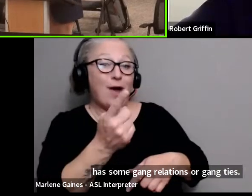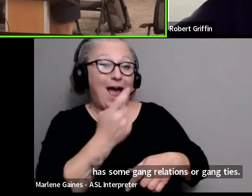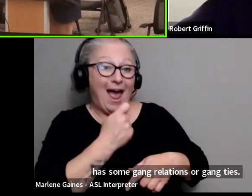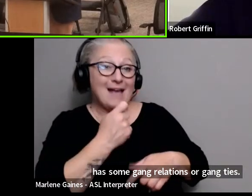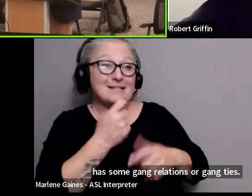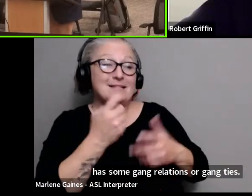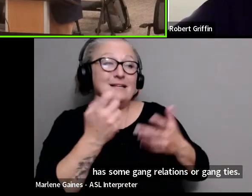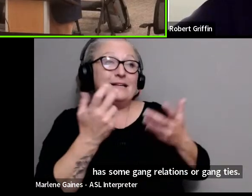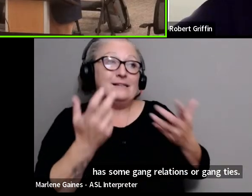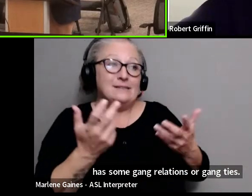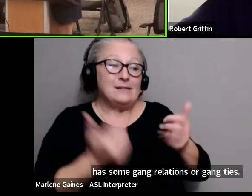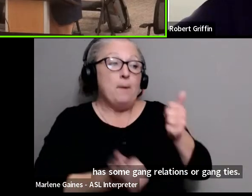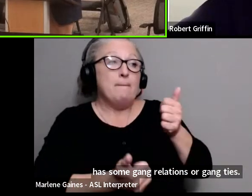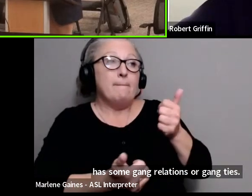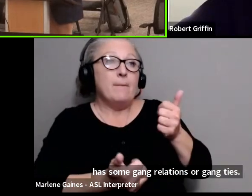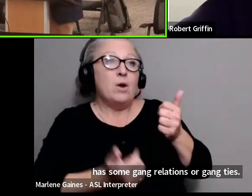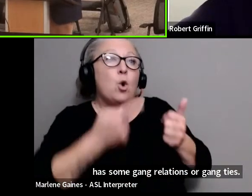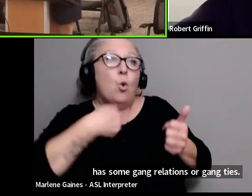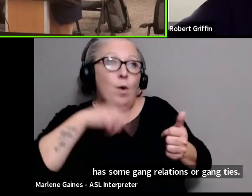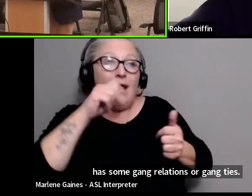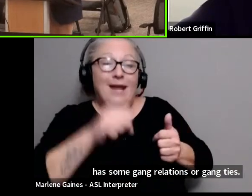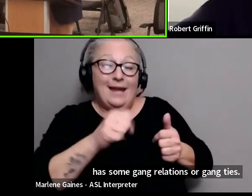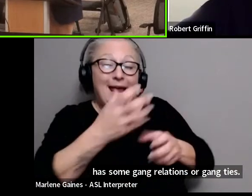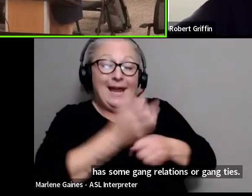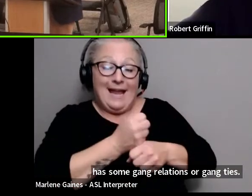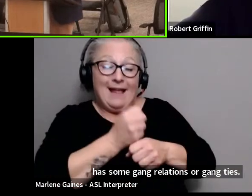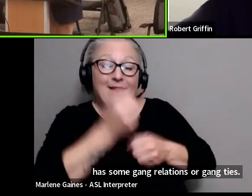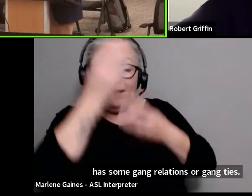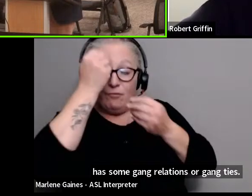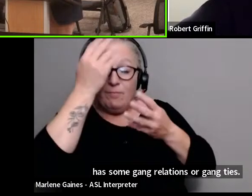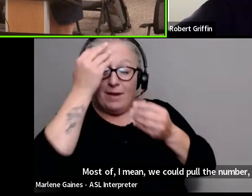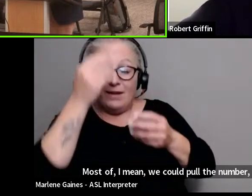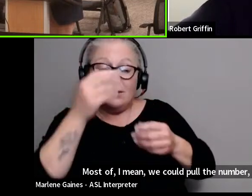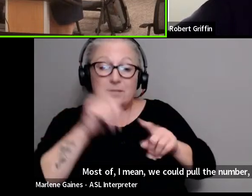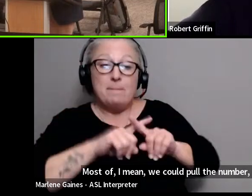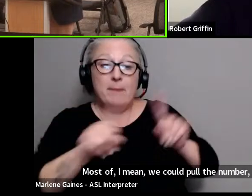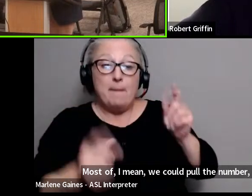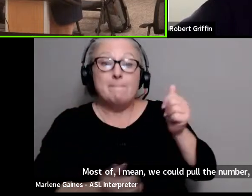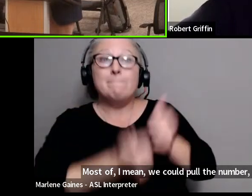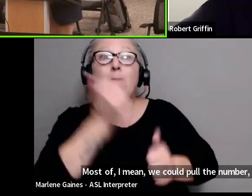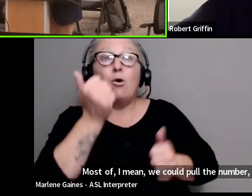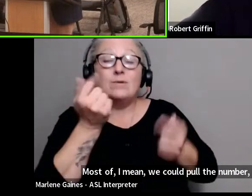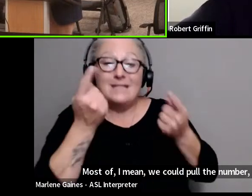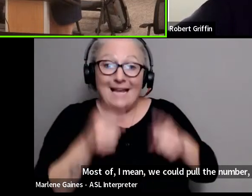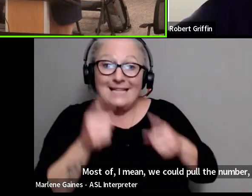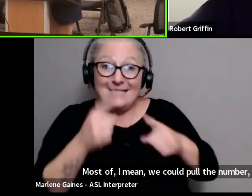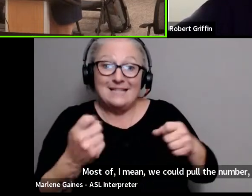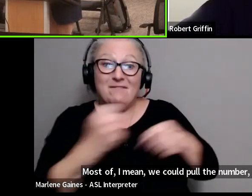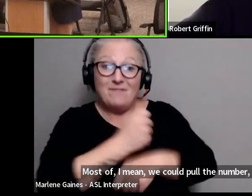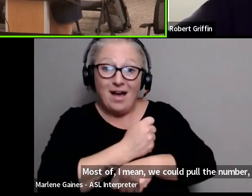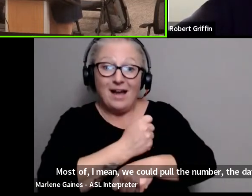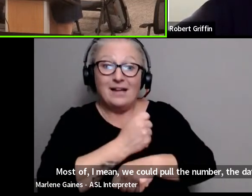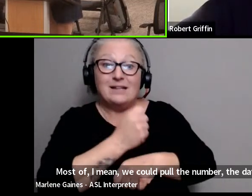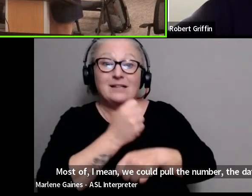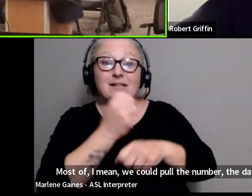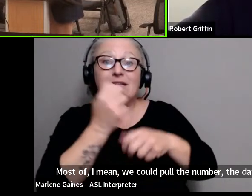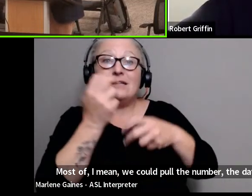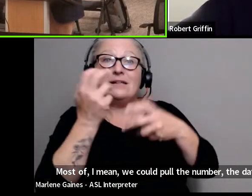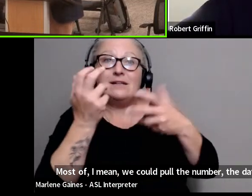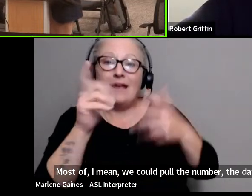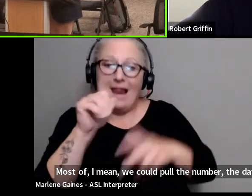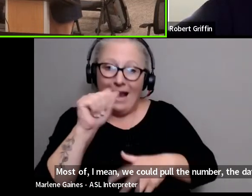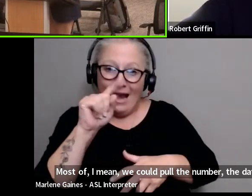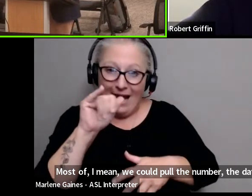mean, we could pull the data, but most of these incidents of fights are